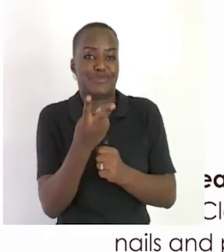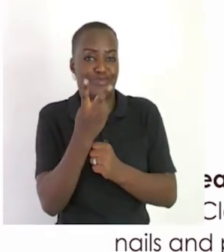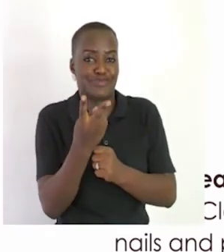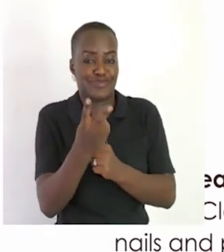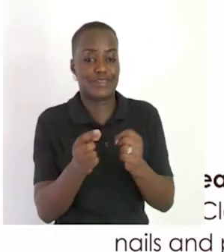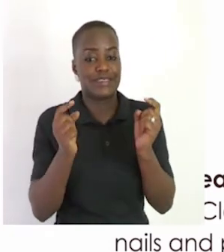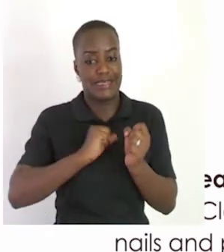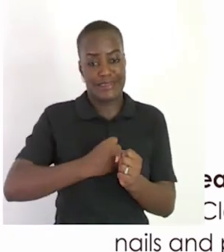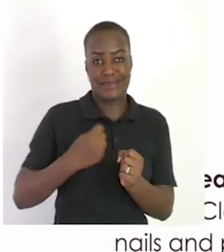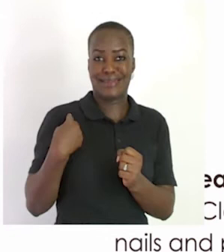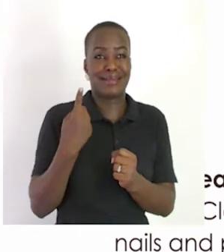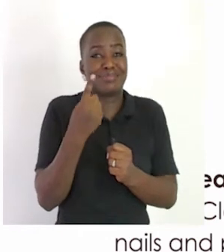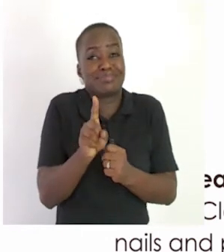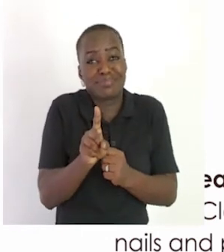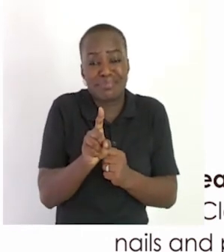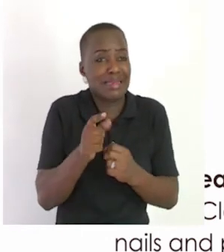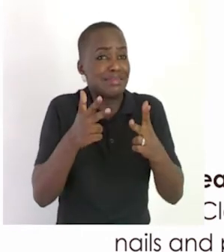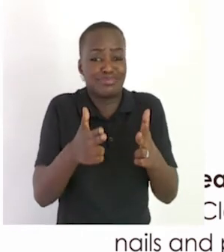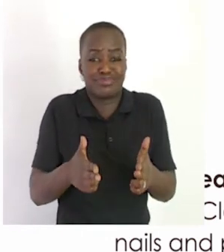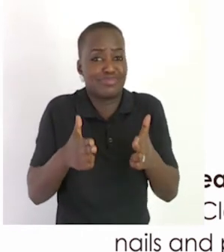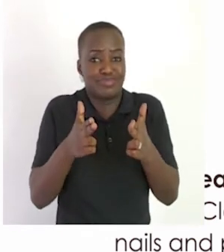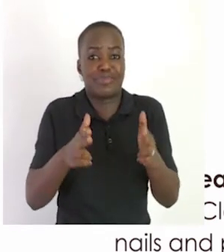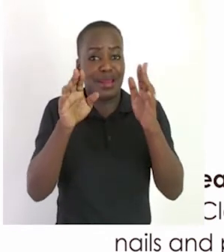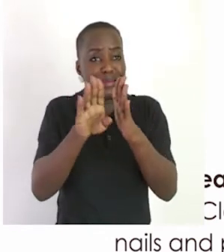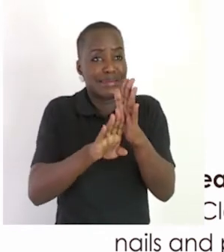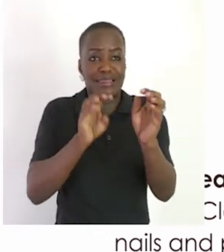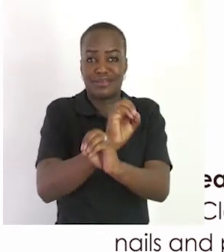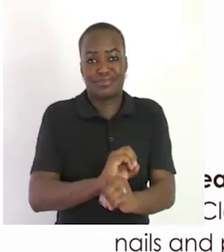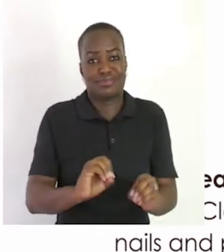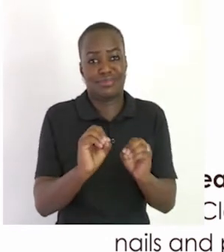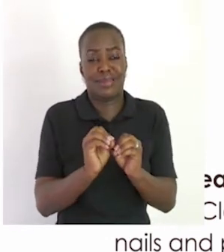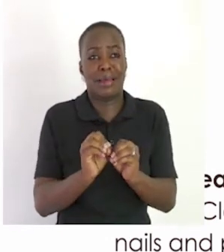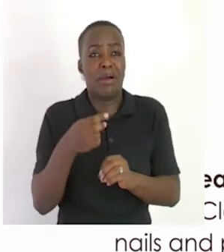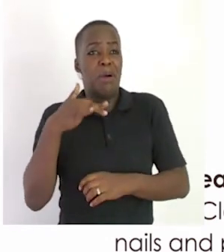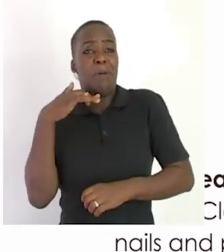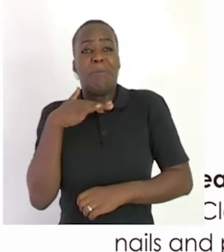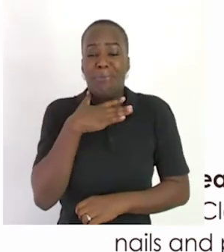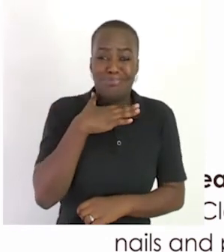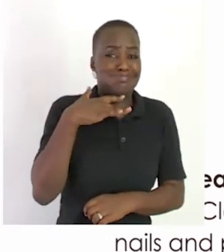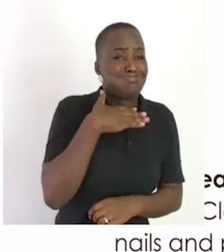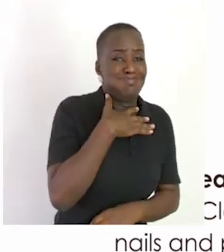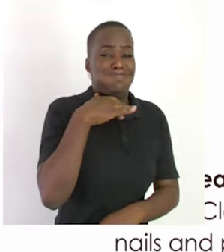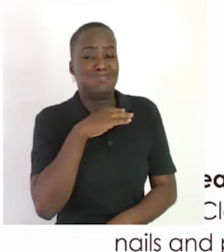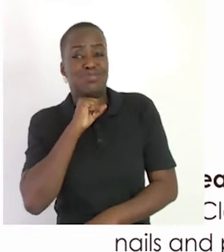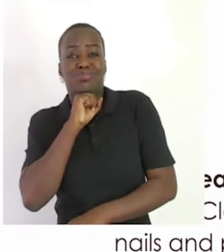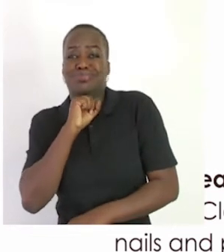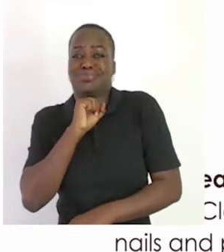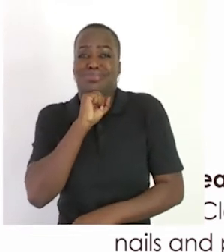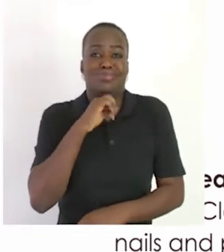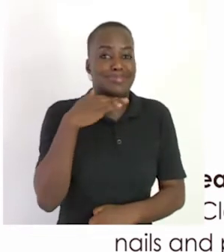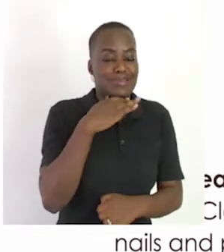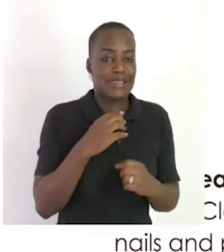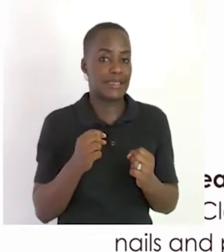vain. The train never came. She wailed back home as she